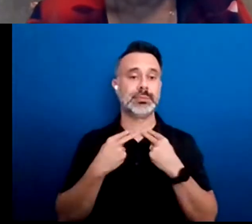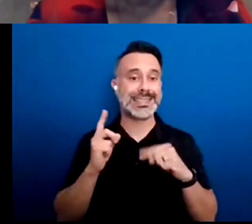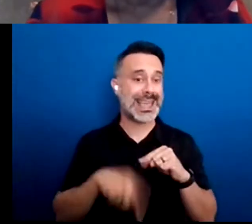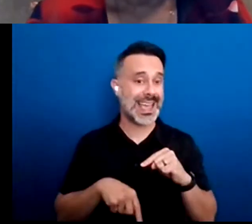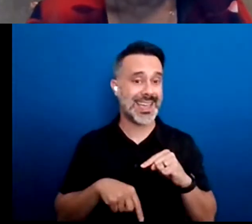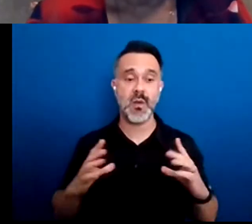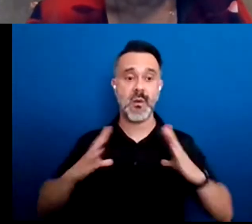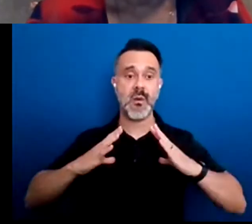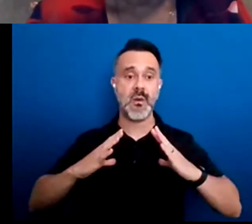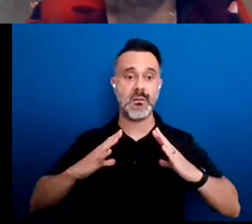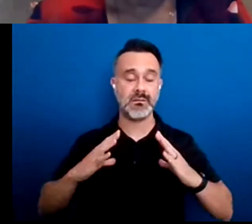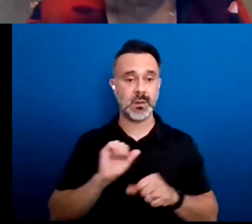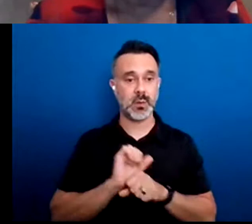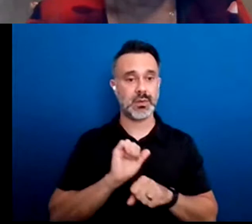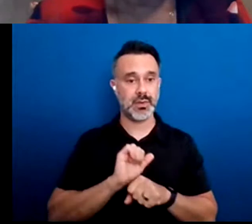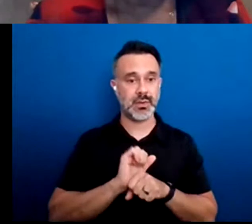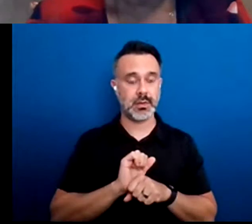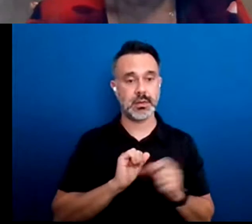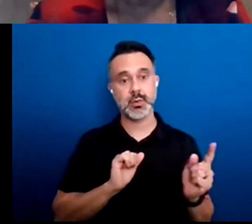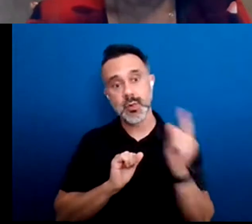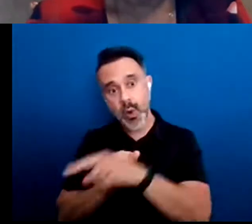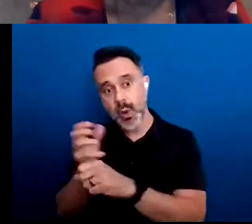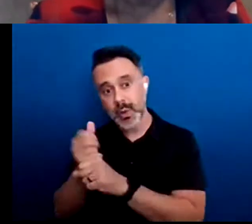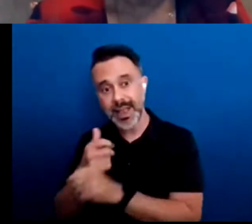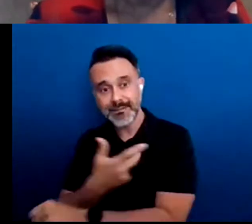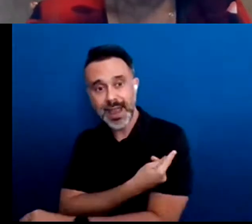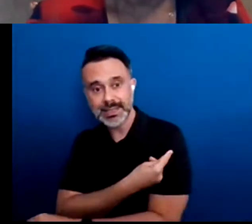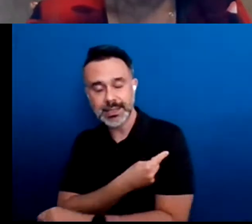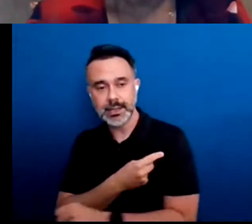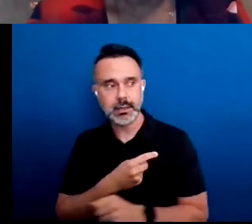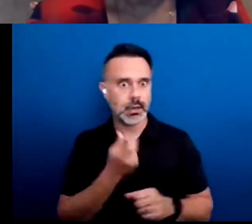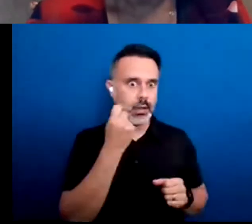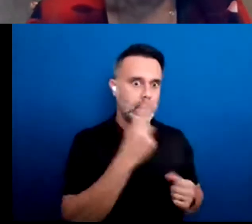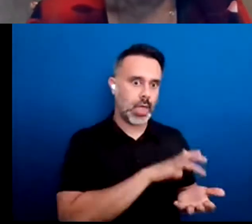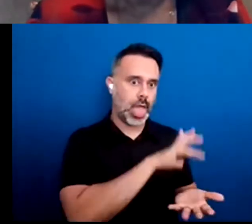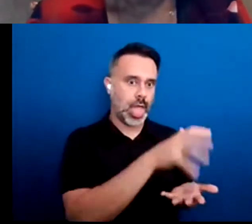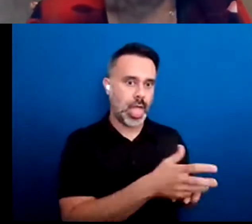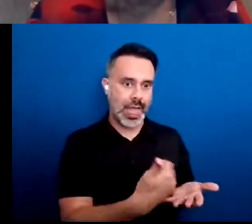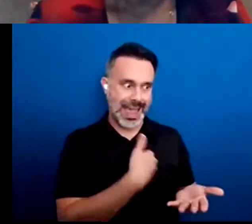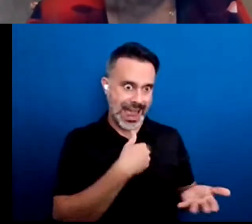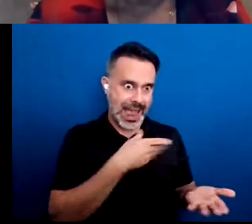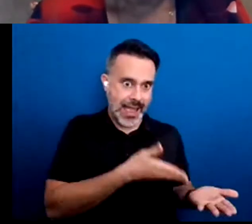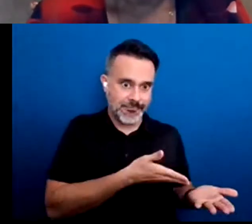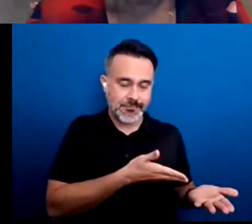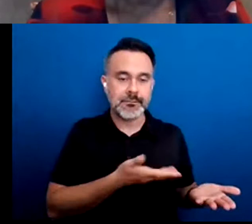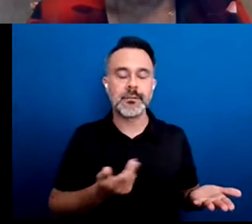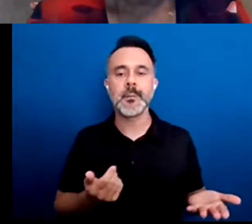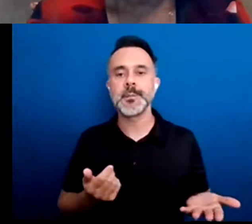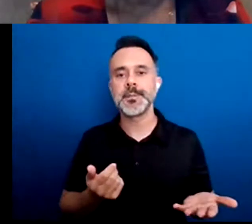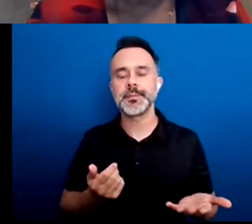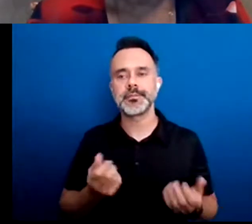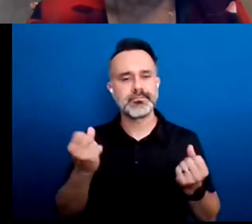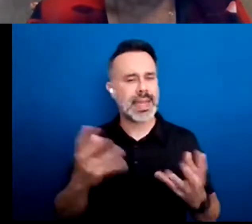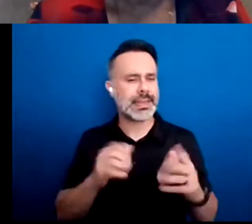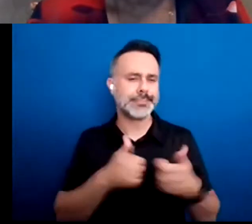to come and get a vaccine when vaccines are available. There are a lot of different things, but I think that one-on-one